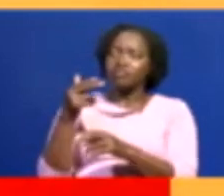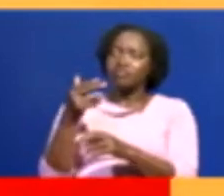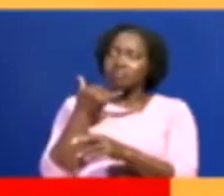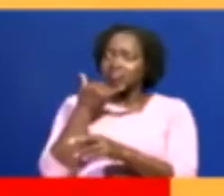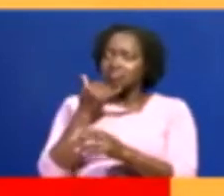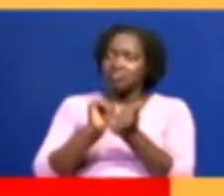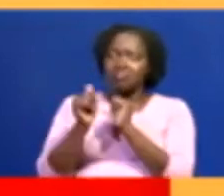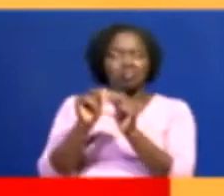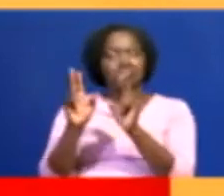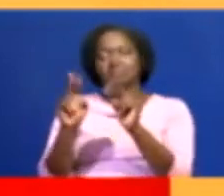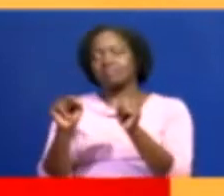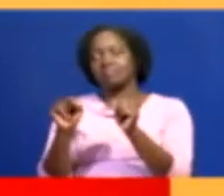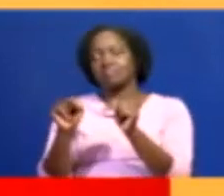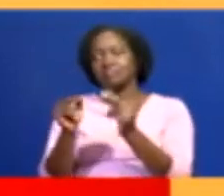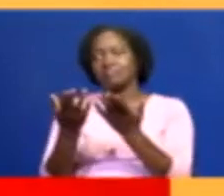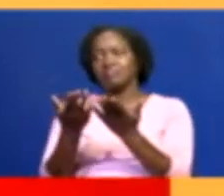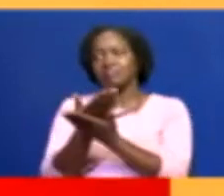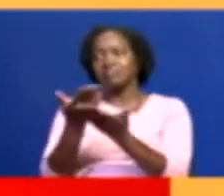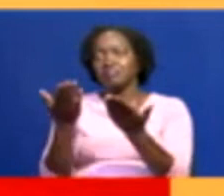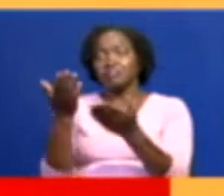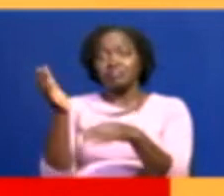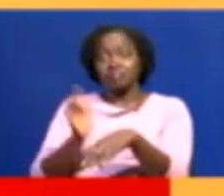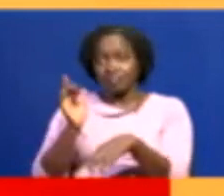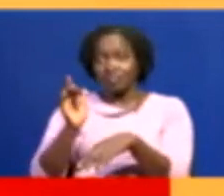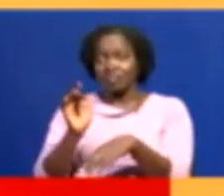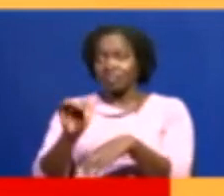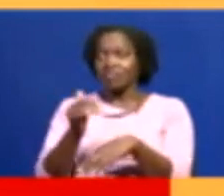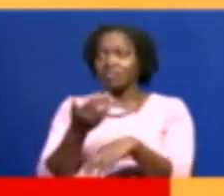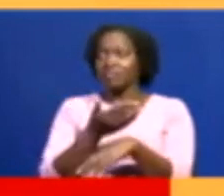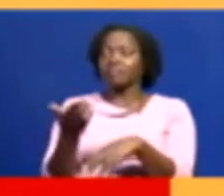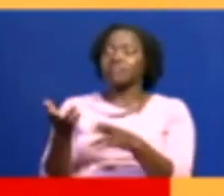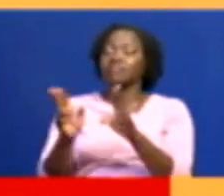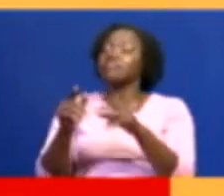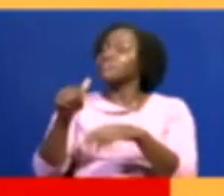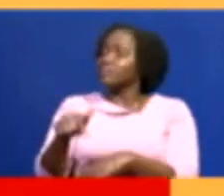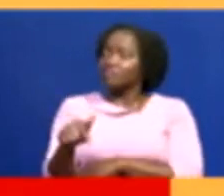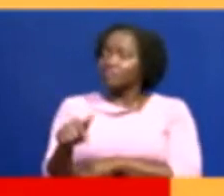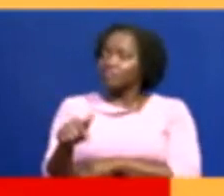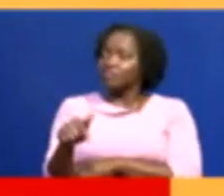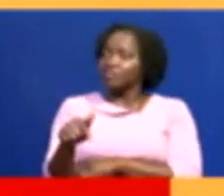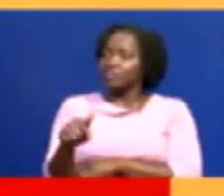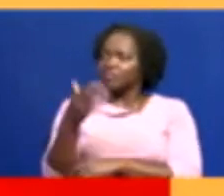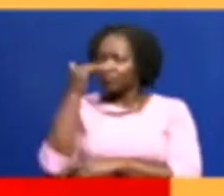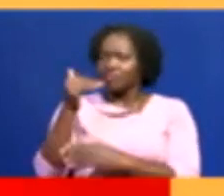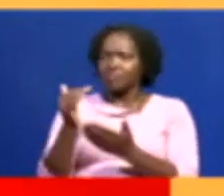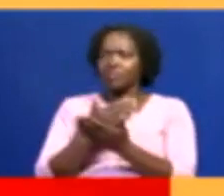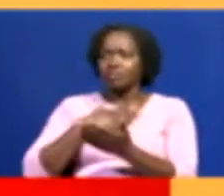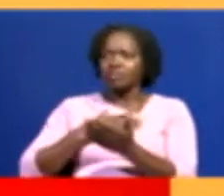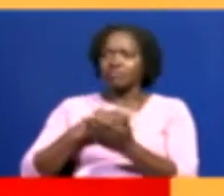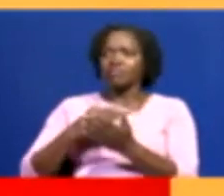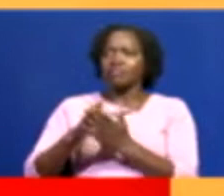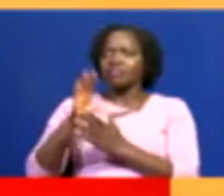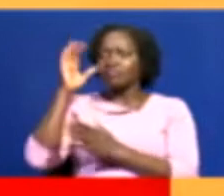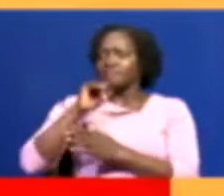We told the people that it is because of these effects that this is like this today. Mm-hmm. Now, why somebody would run away from what